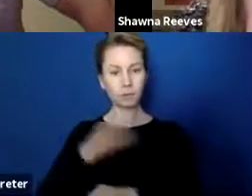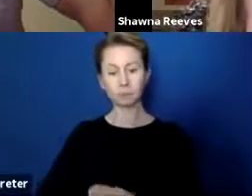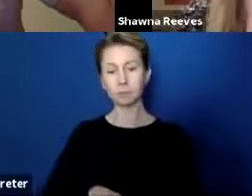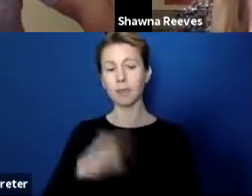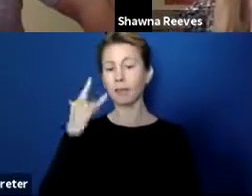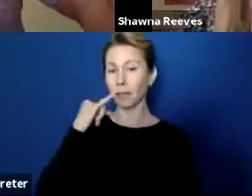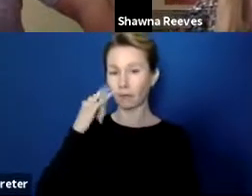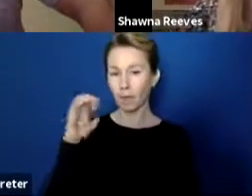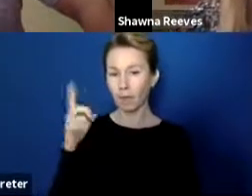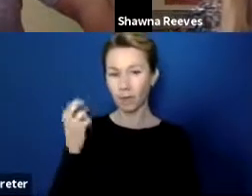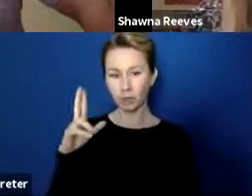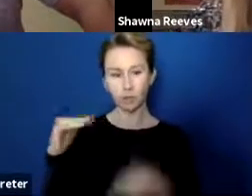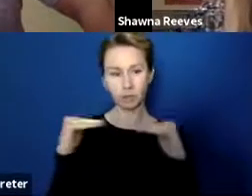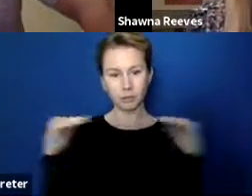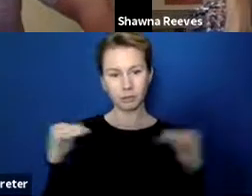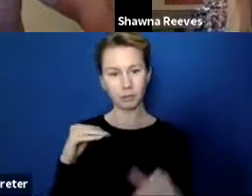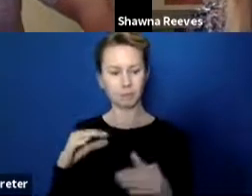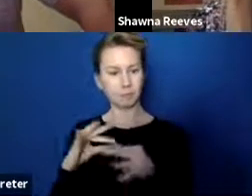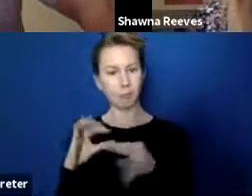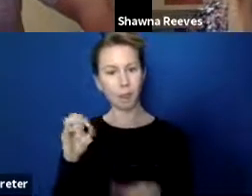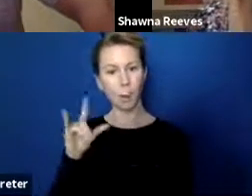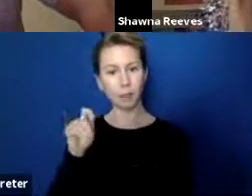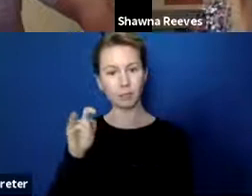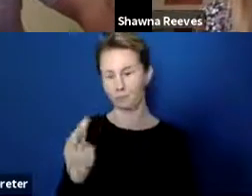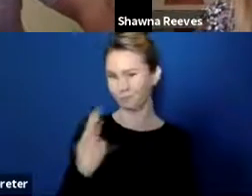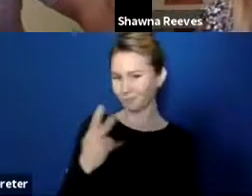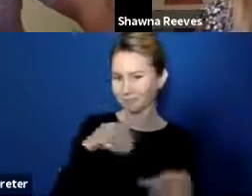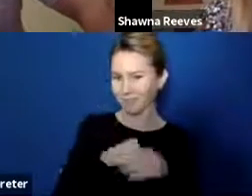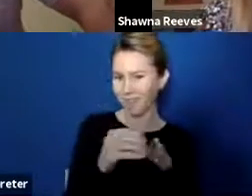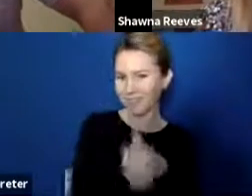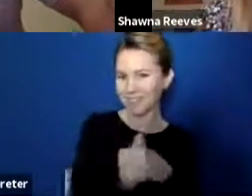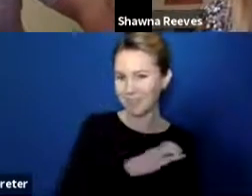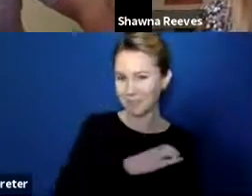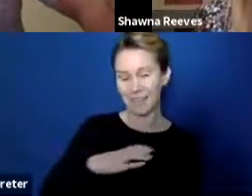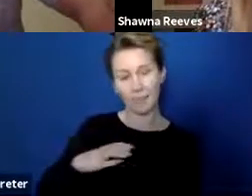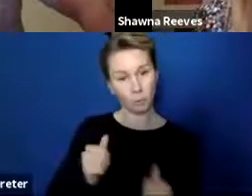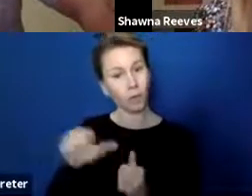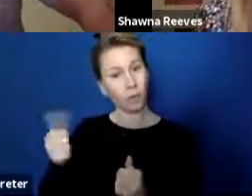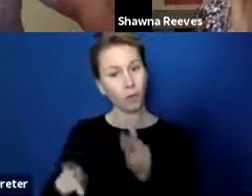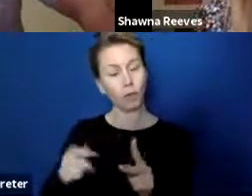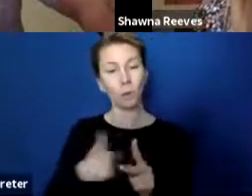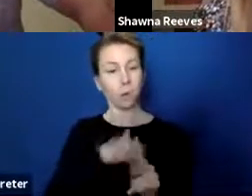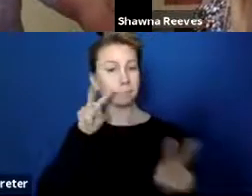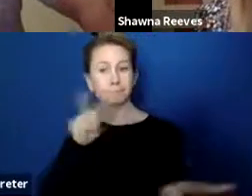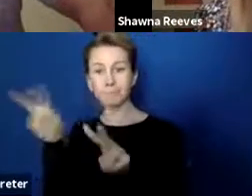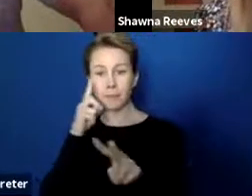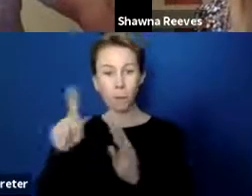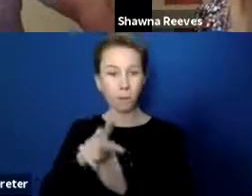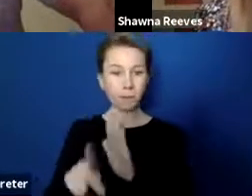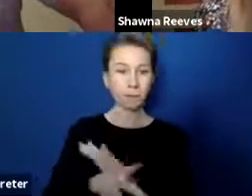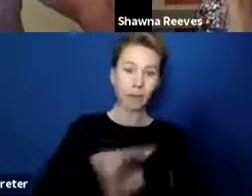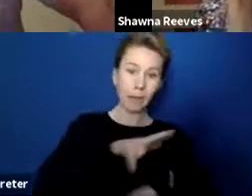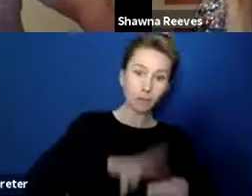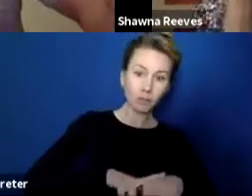hands-on advocates. And then we also need a framework of folks who are advocating to advance policy and corrective action to build the future.